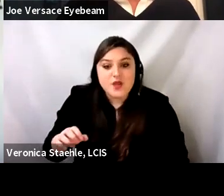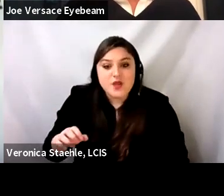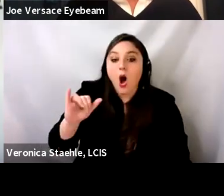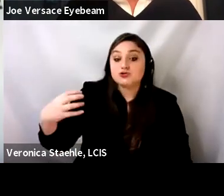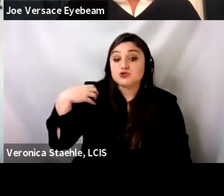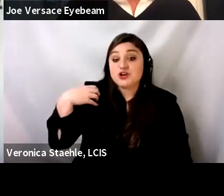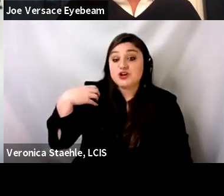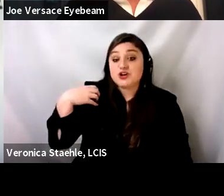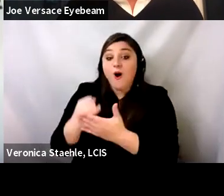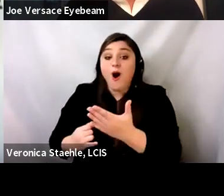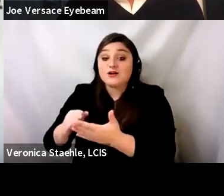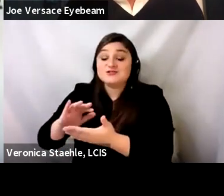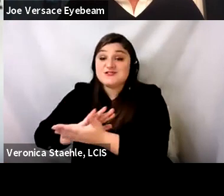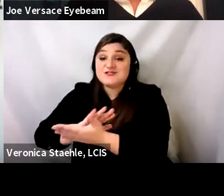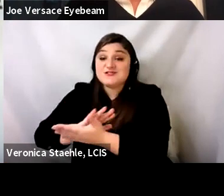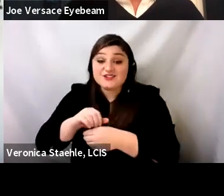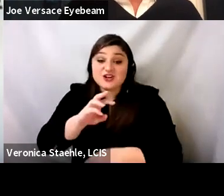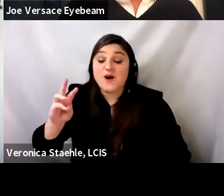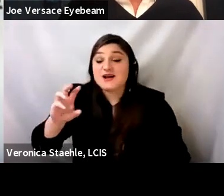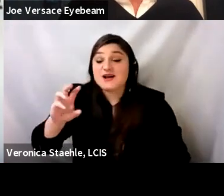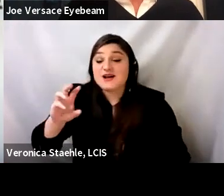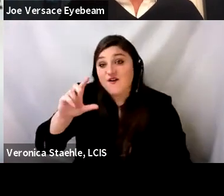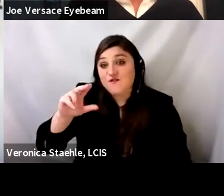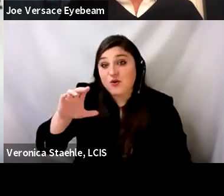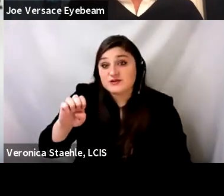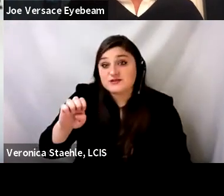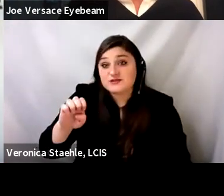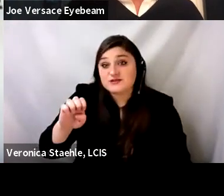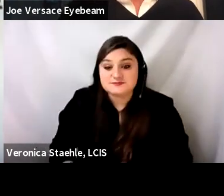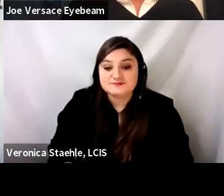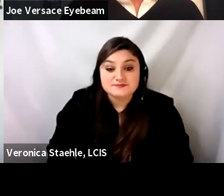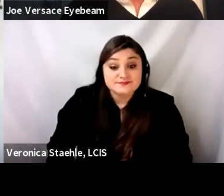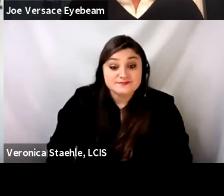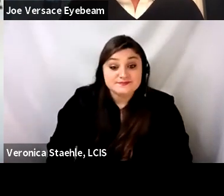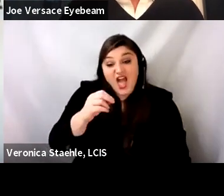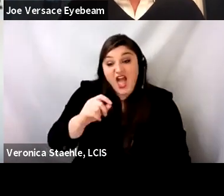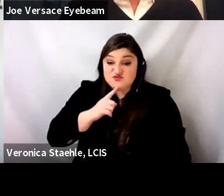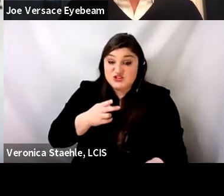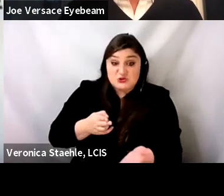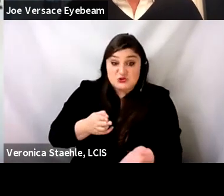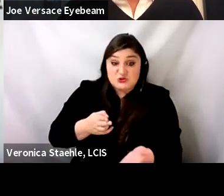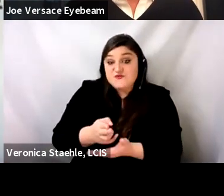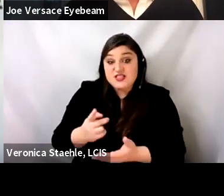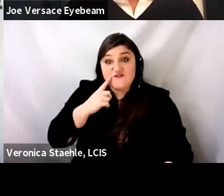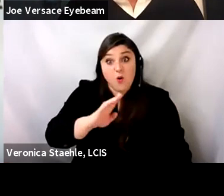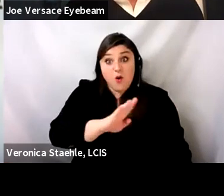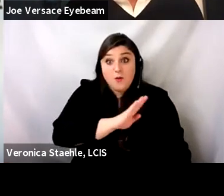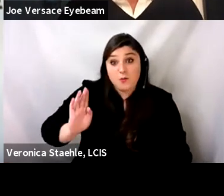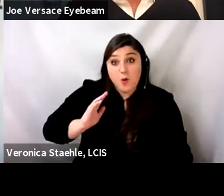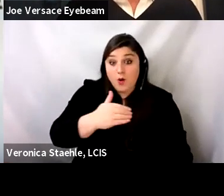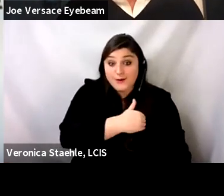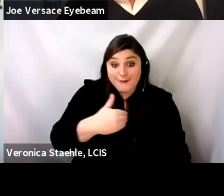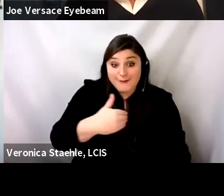this year has worked is that we've been working 7 days a week and there's no real extra time in our day if